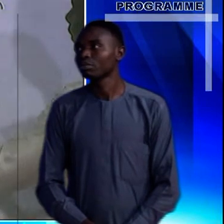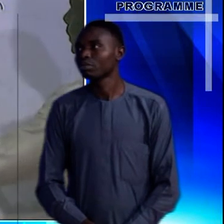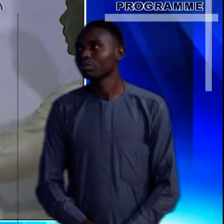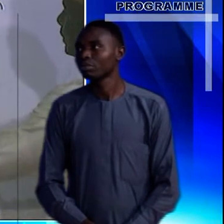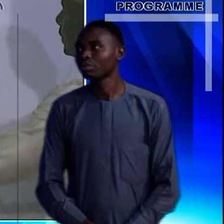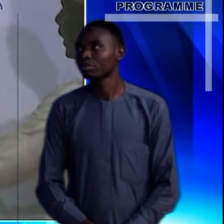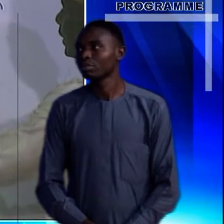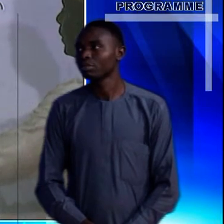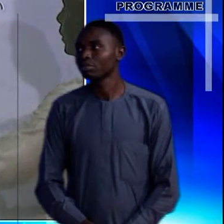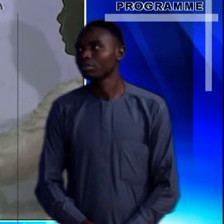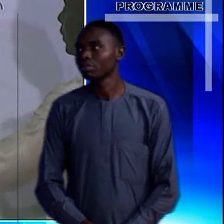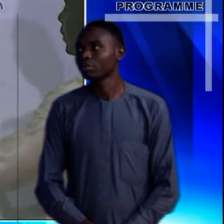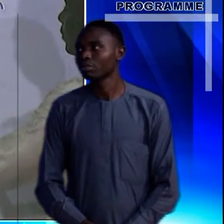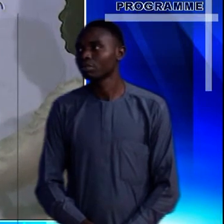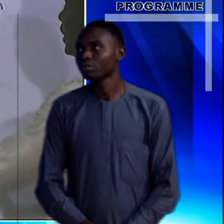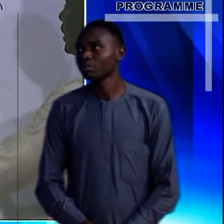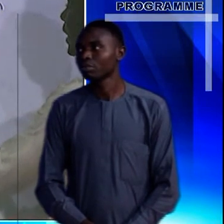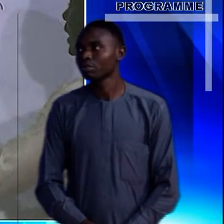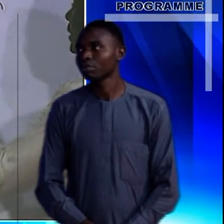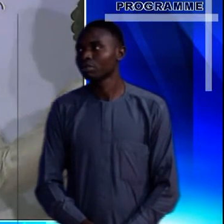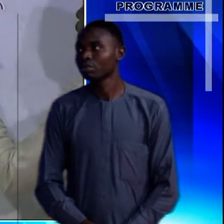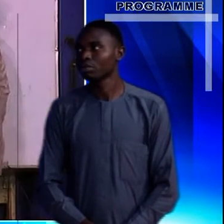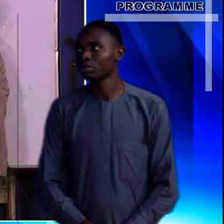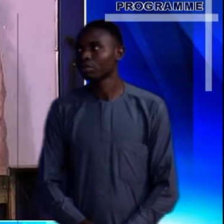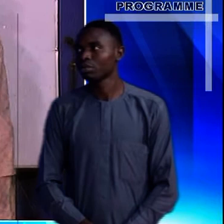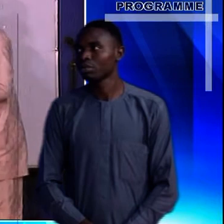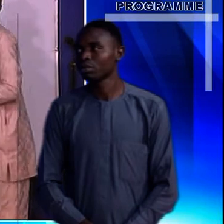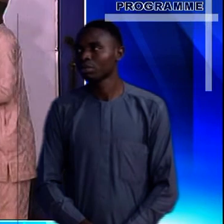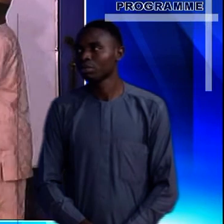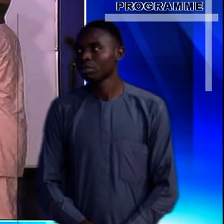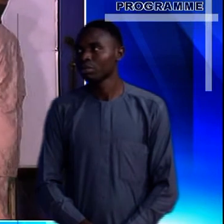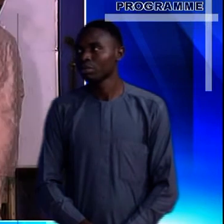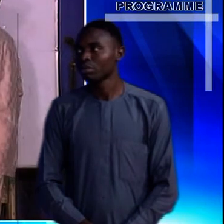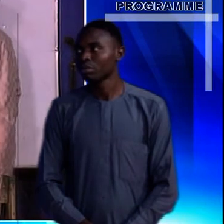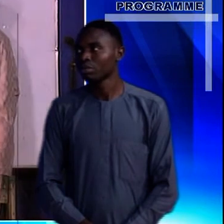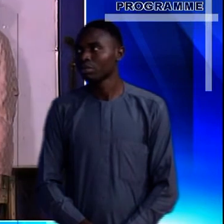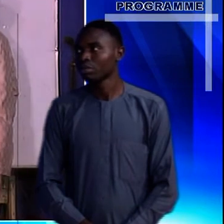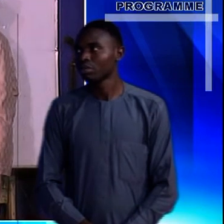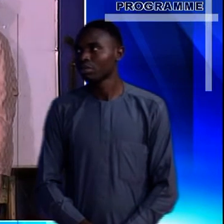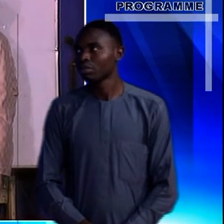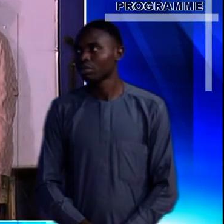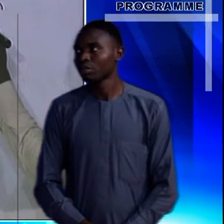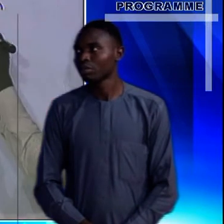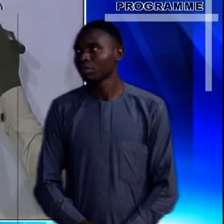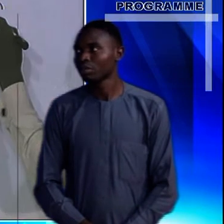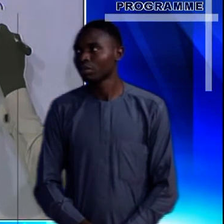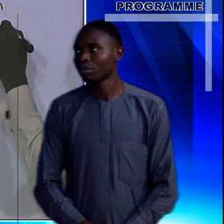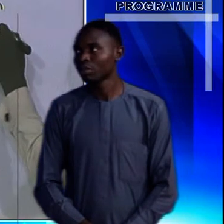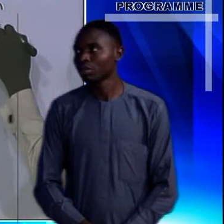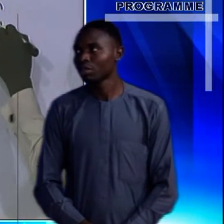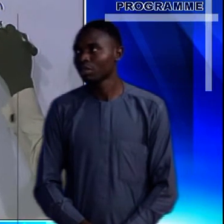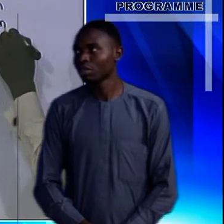Then 10 meters will give us 1